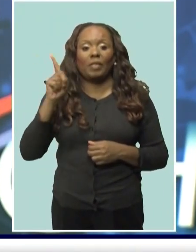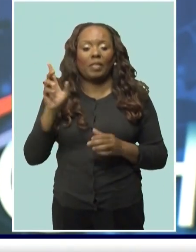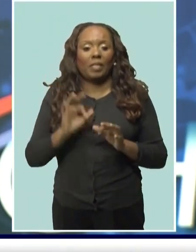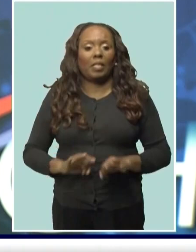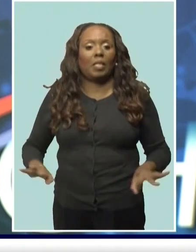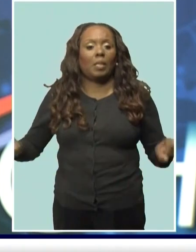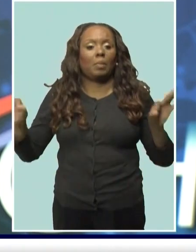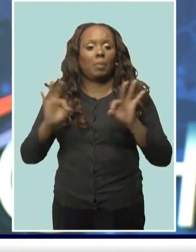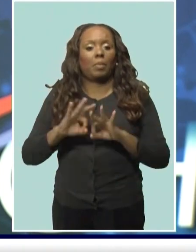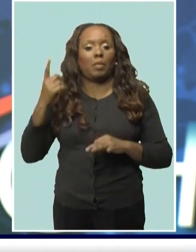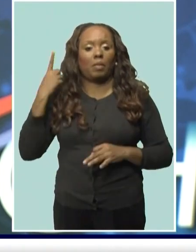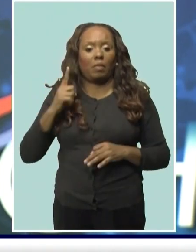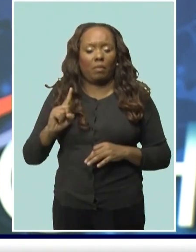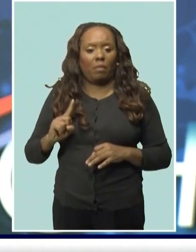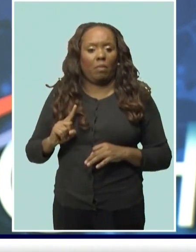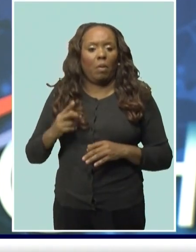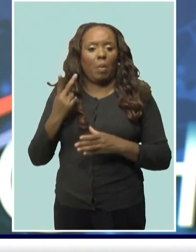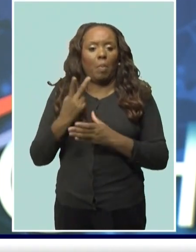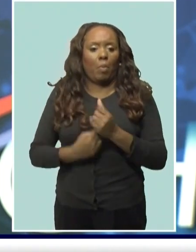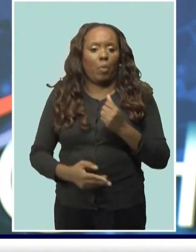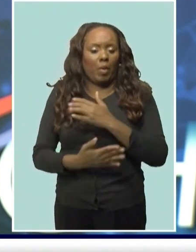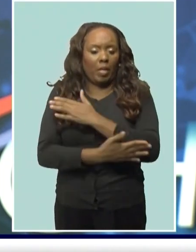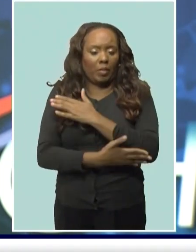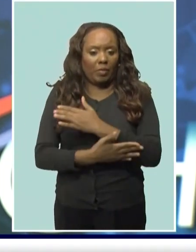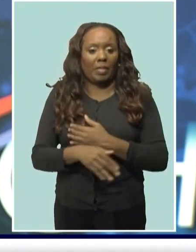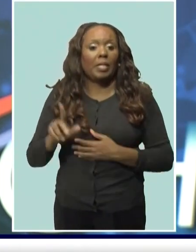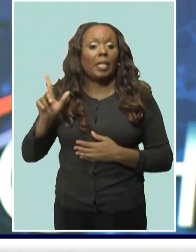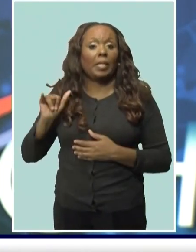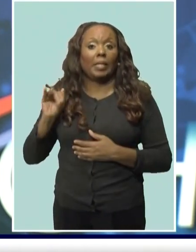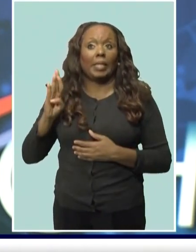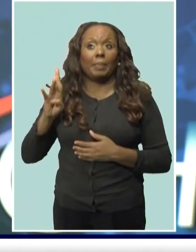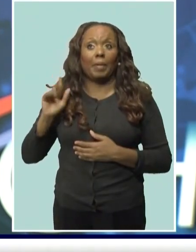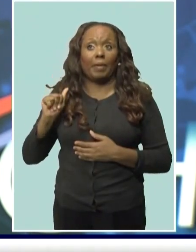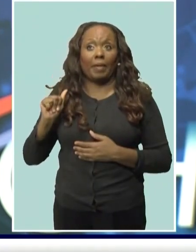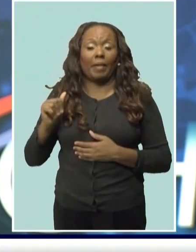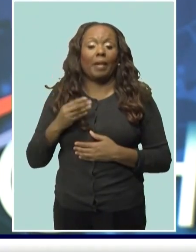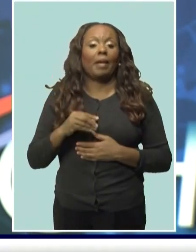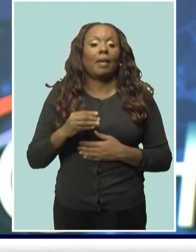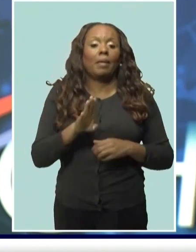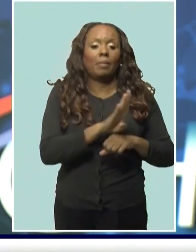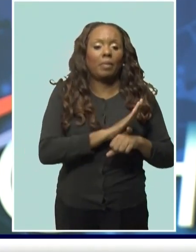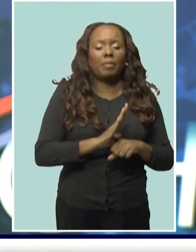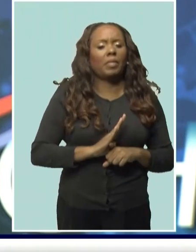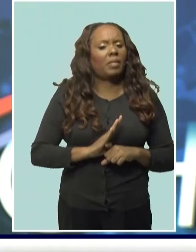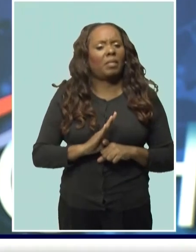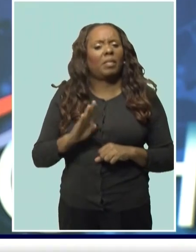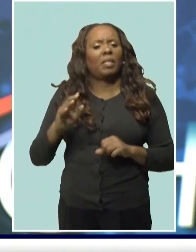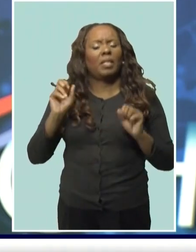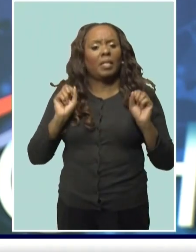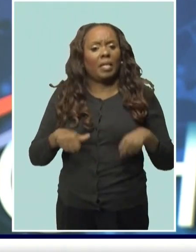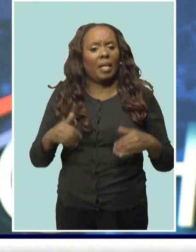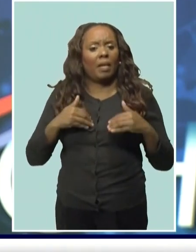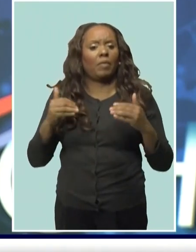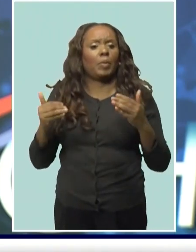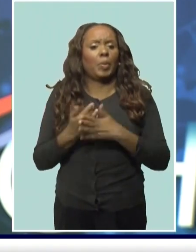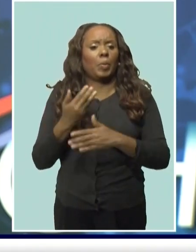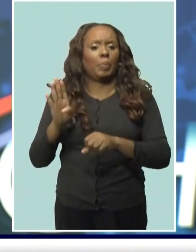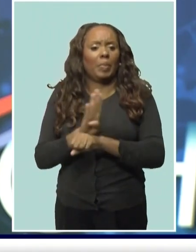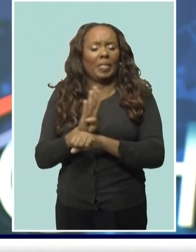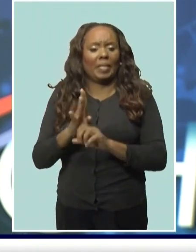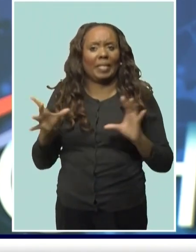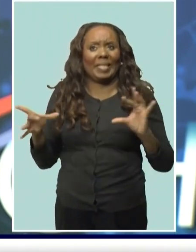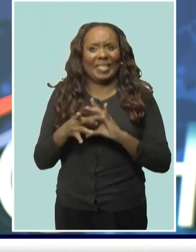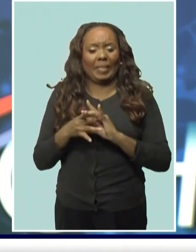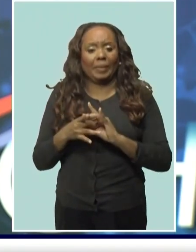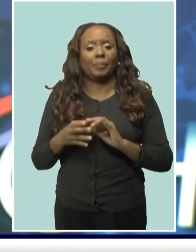of Barbados and Liberia as it allows for the fostering of new business ties. That message was coming from a minister